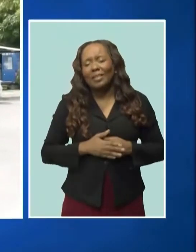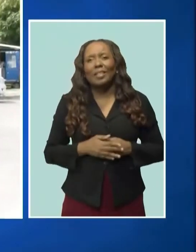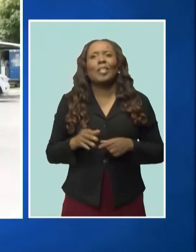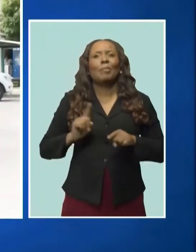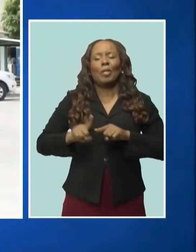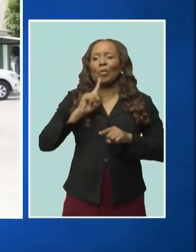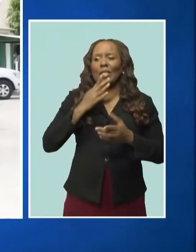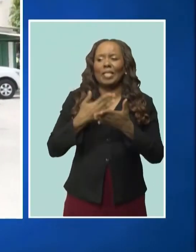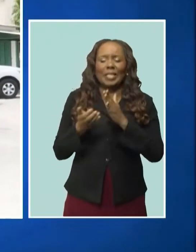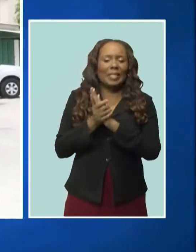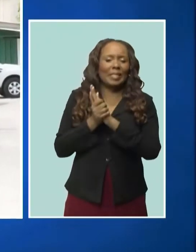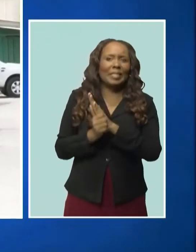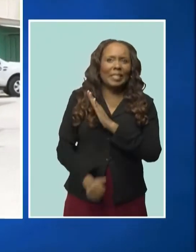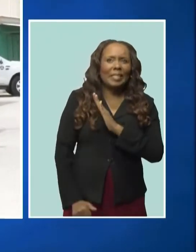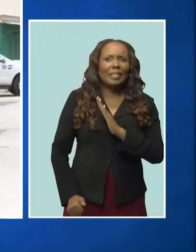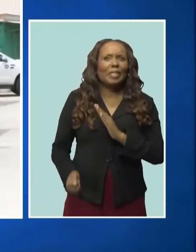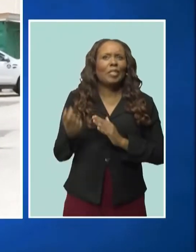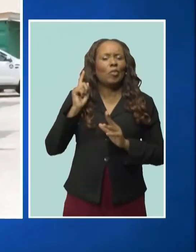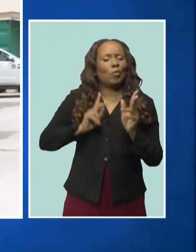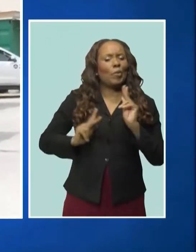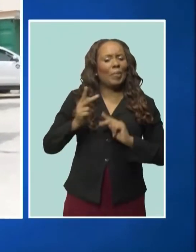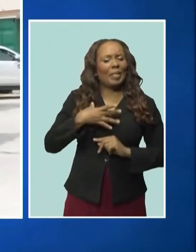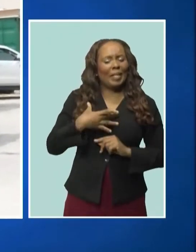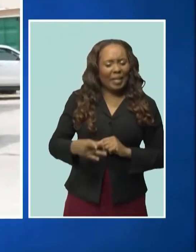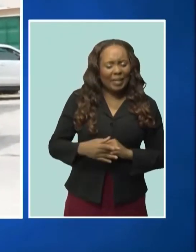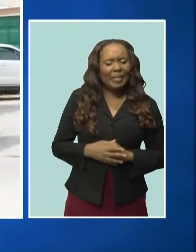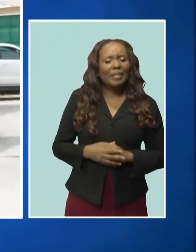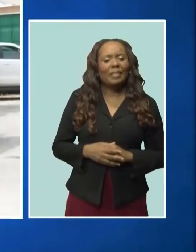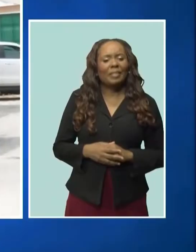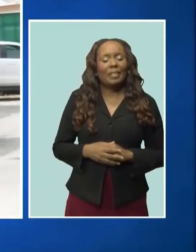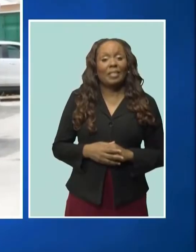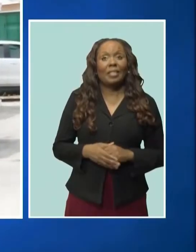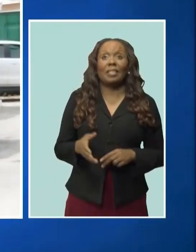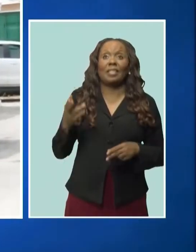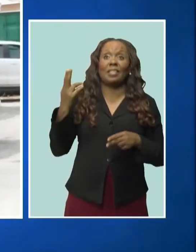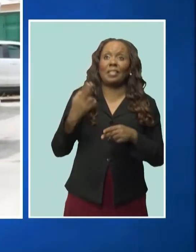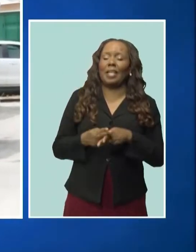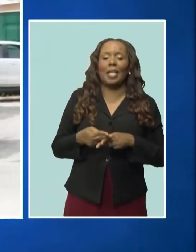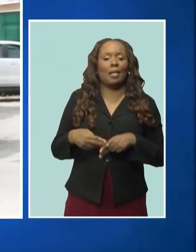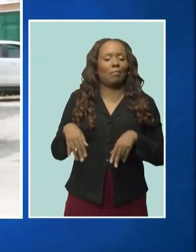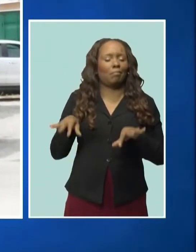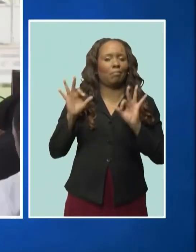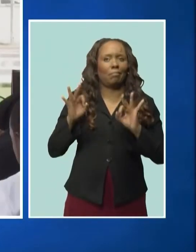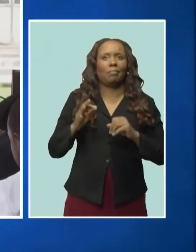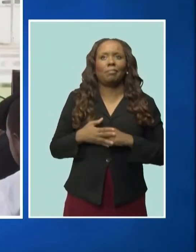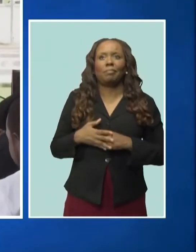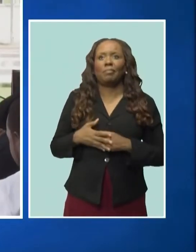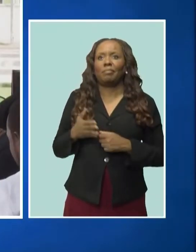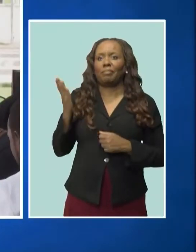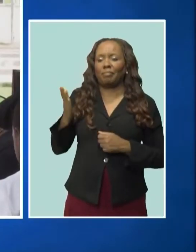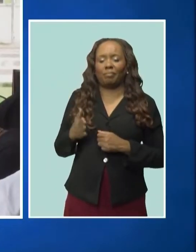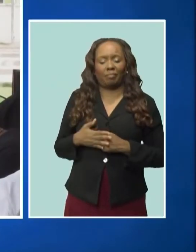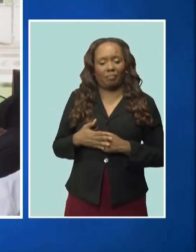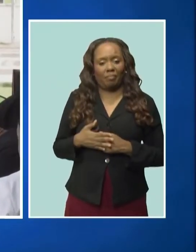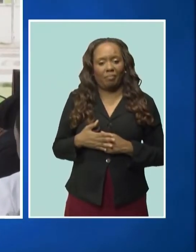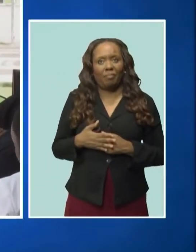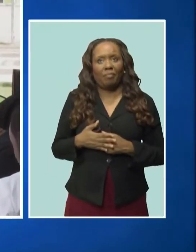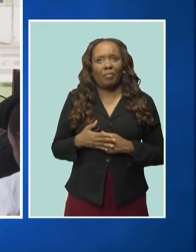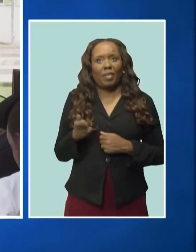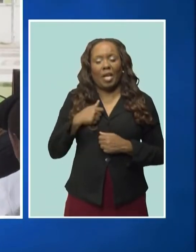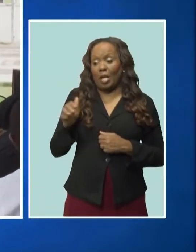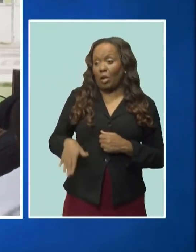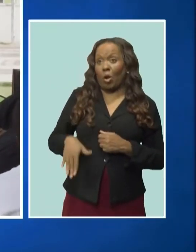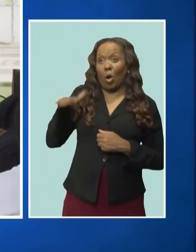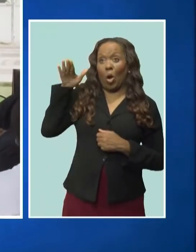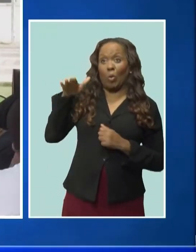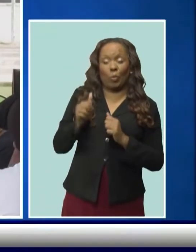that gives the edge in the marketplace. According to him, the name says it all. I grew up most of the herbs. I'm also a